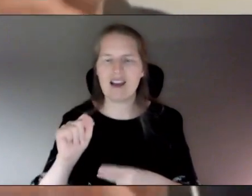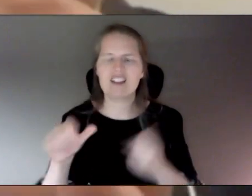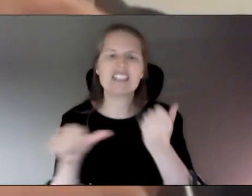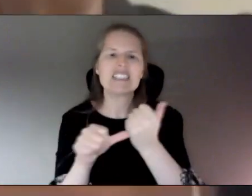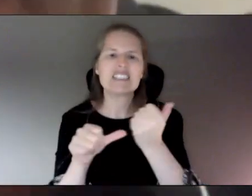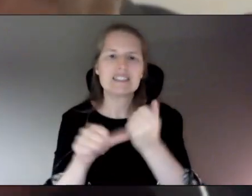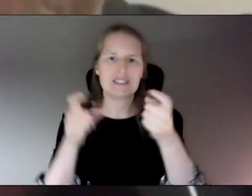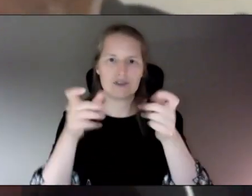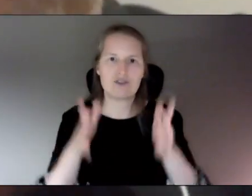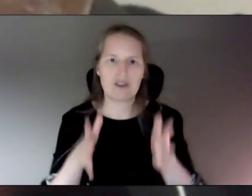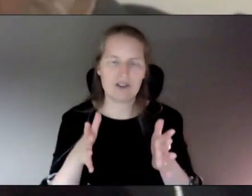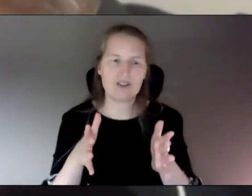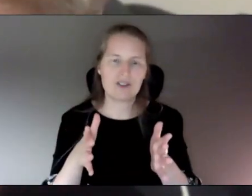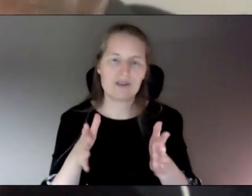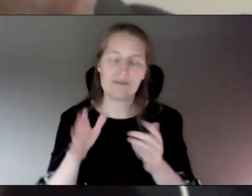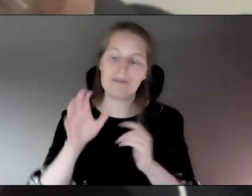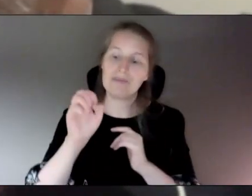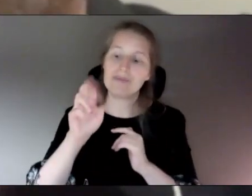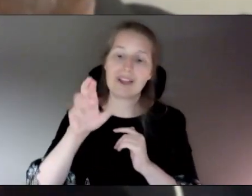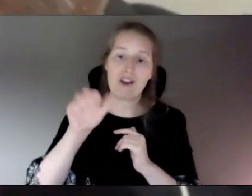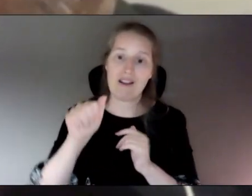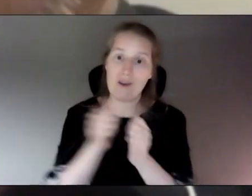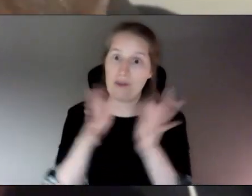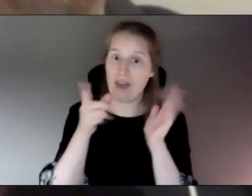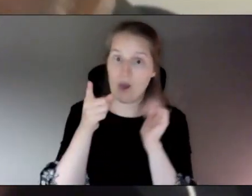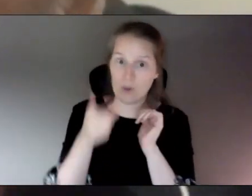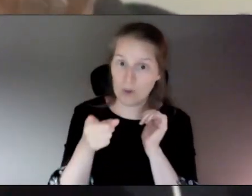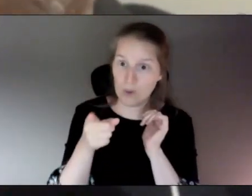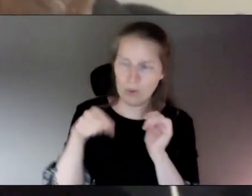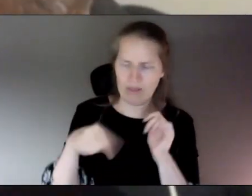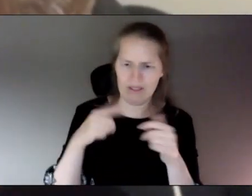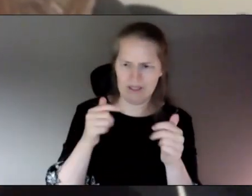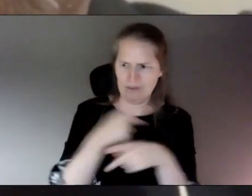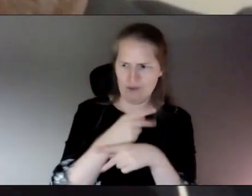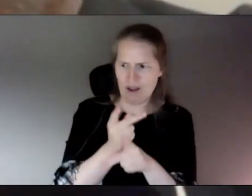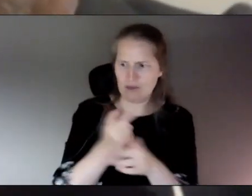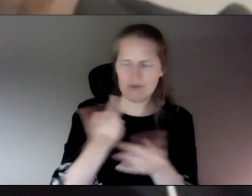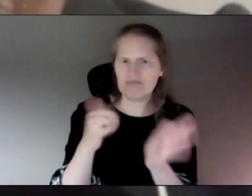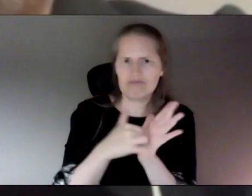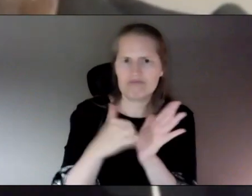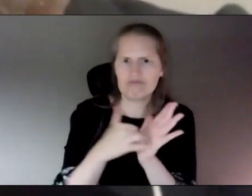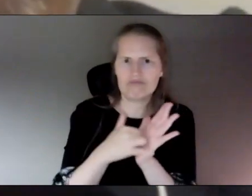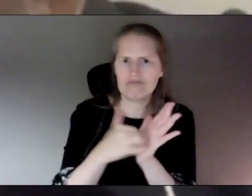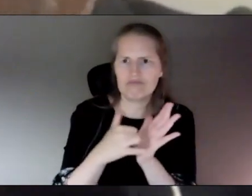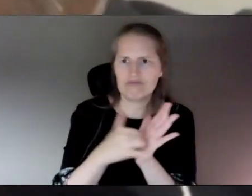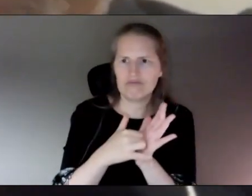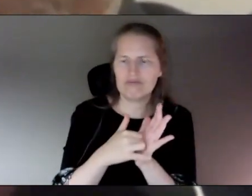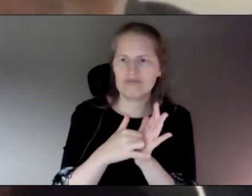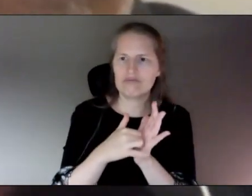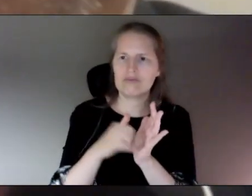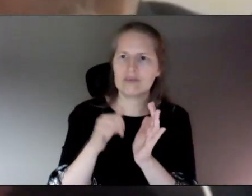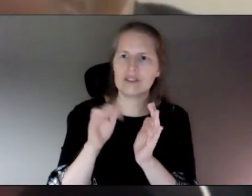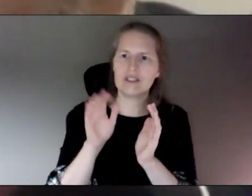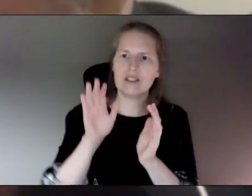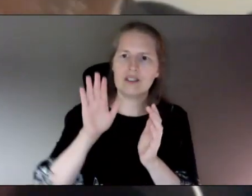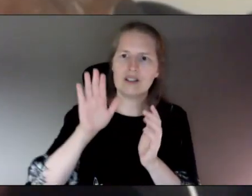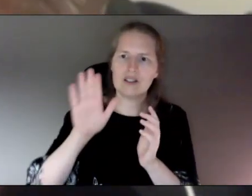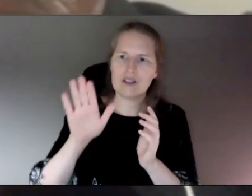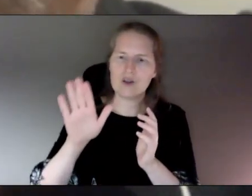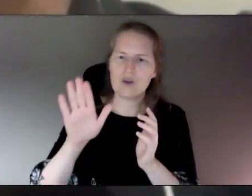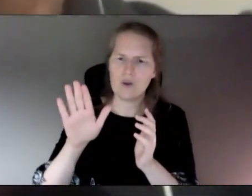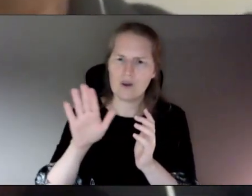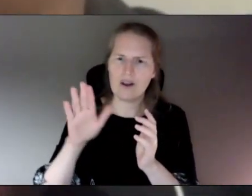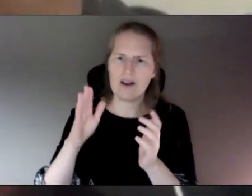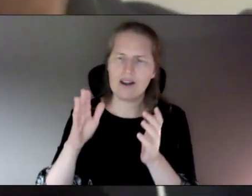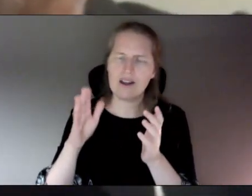director. Erica, without you, this production would not have been possible. Your Bayou roots illuminated our path.